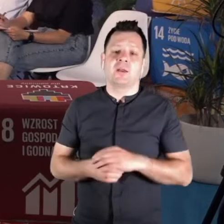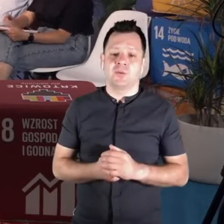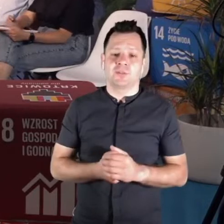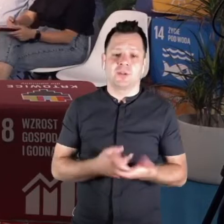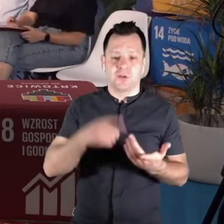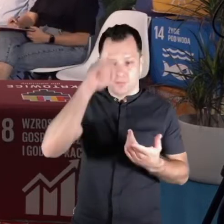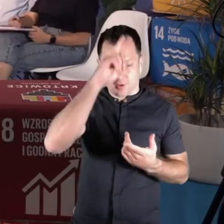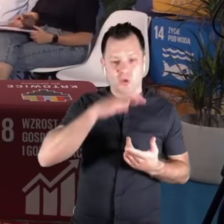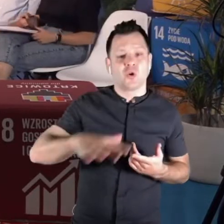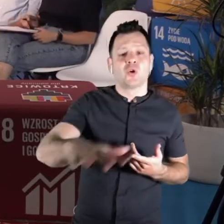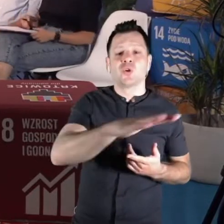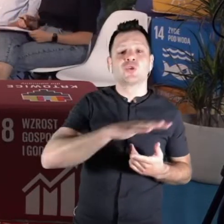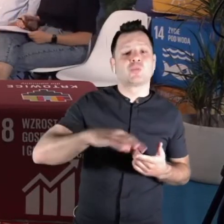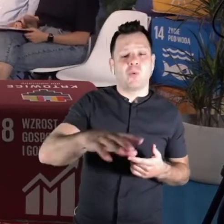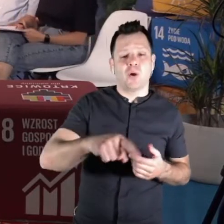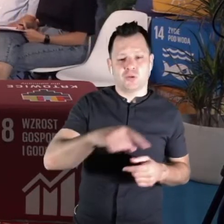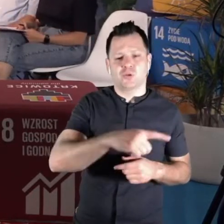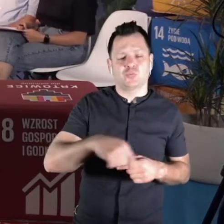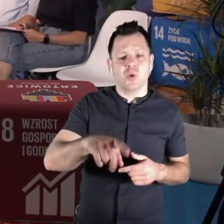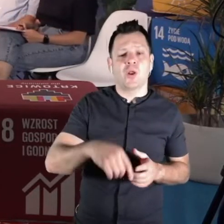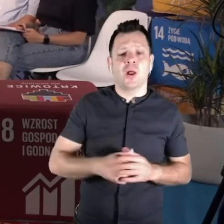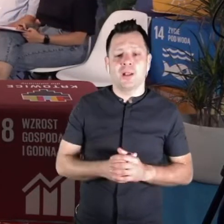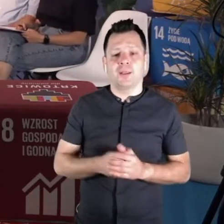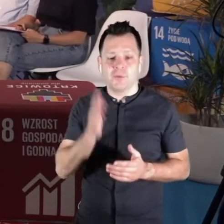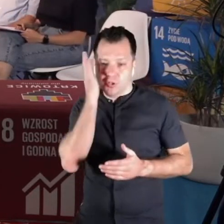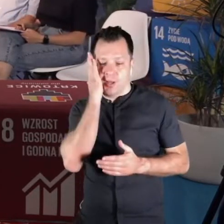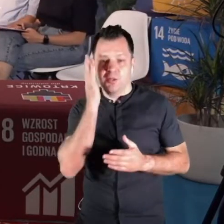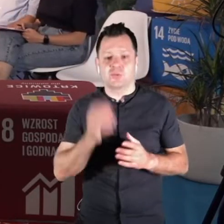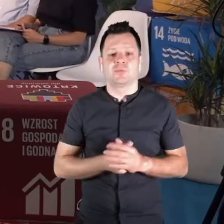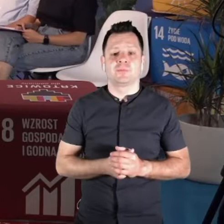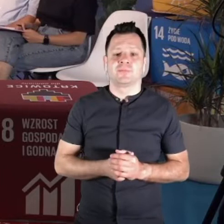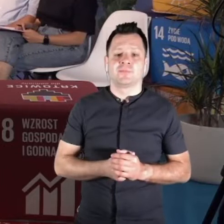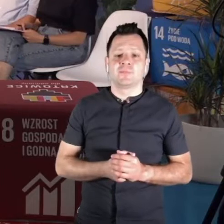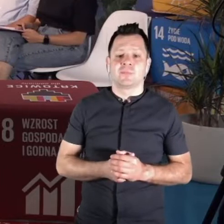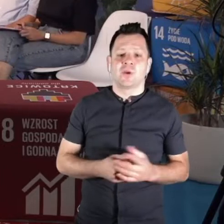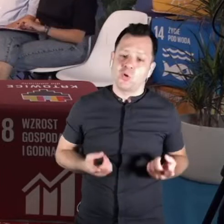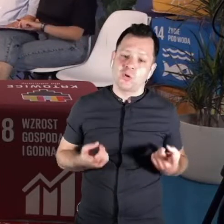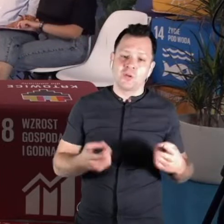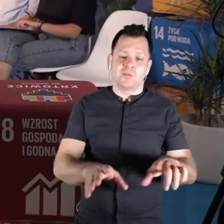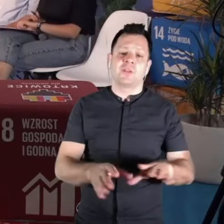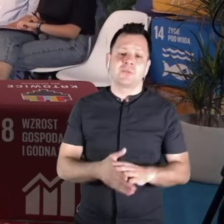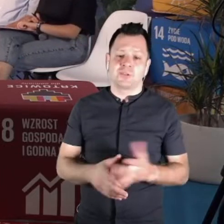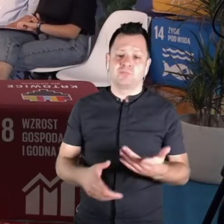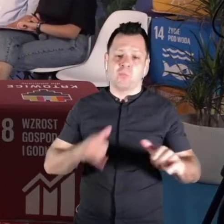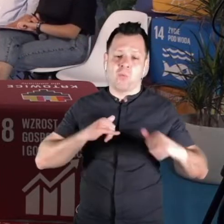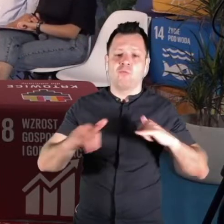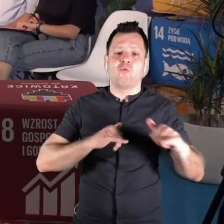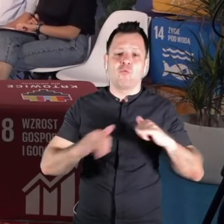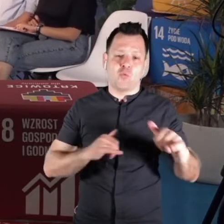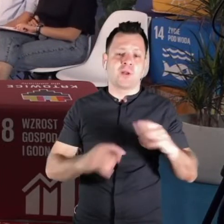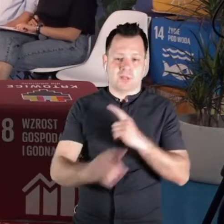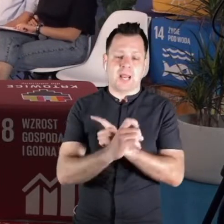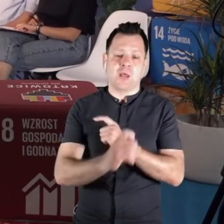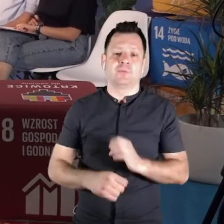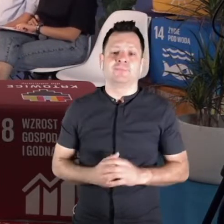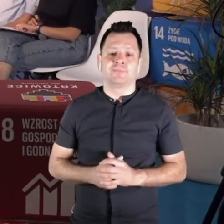different sectors they might be, and which is very important is that it boosts the relationship between the people and the